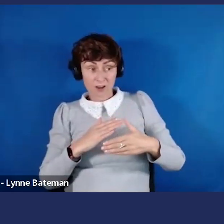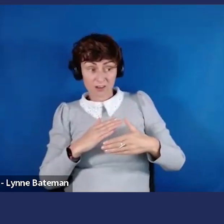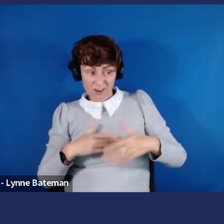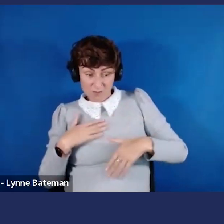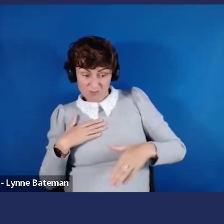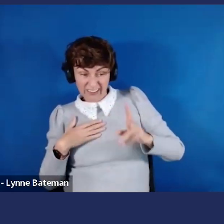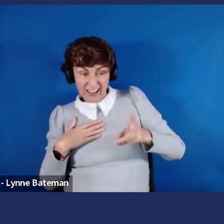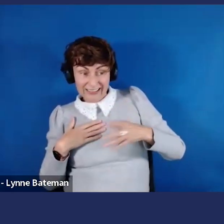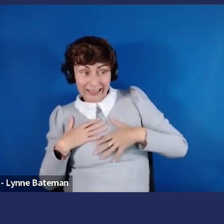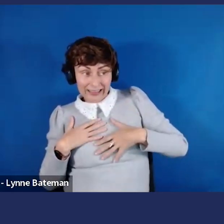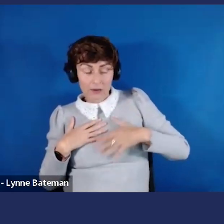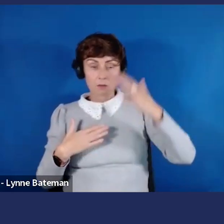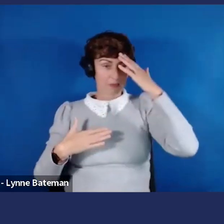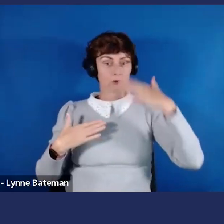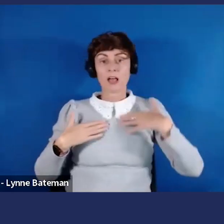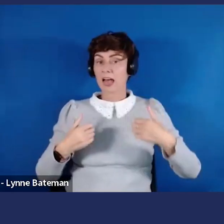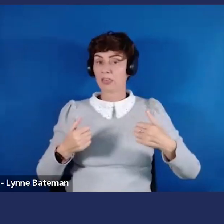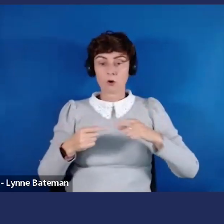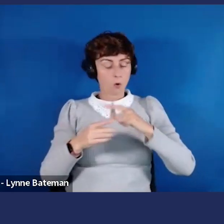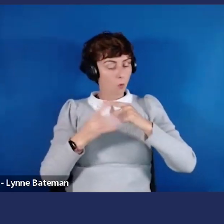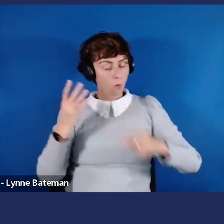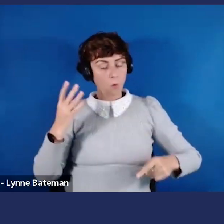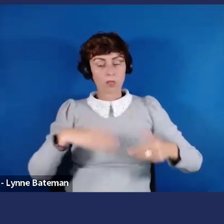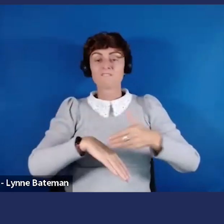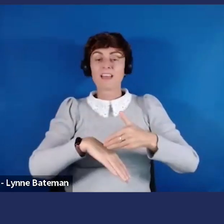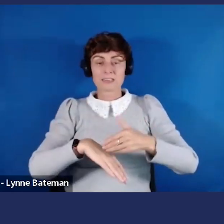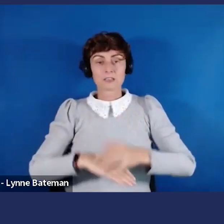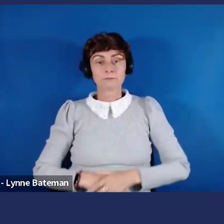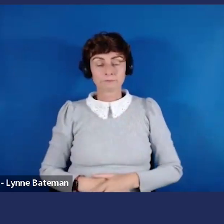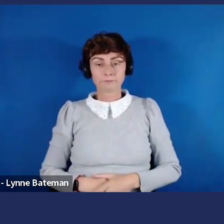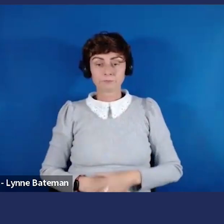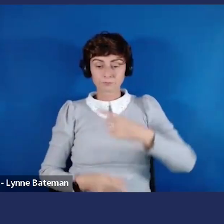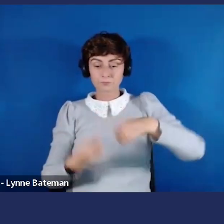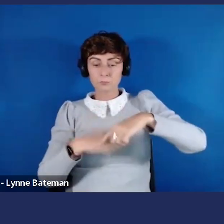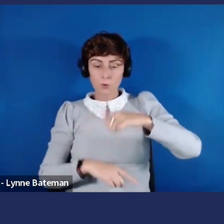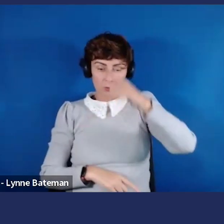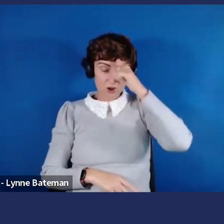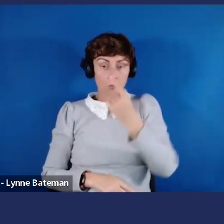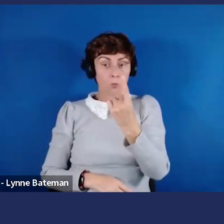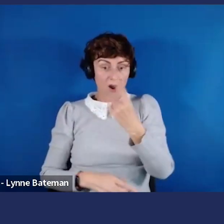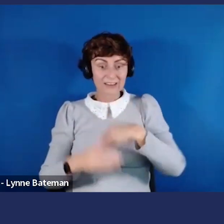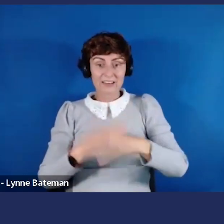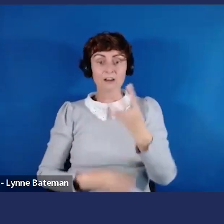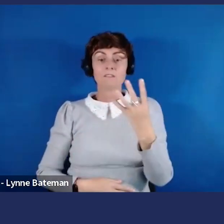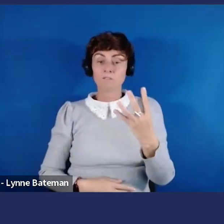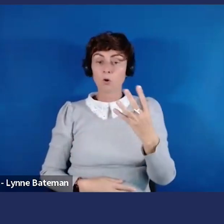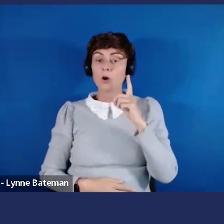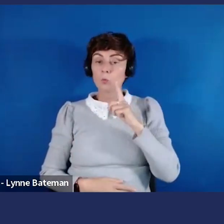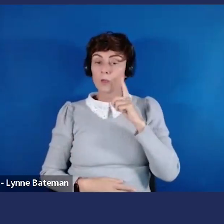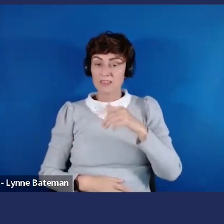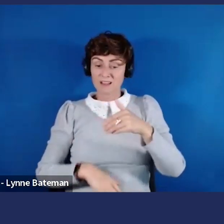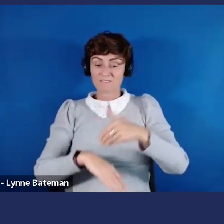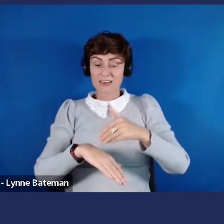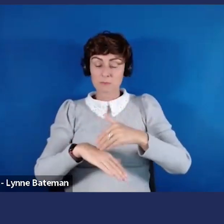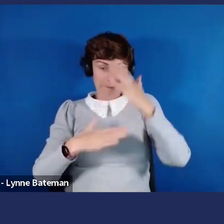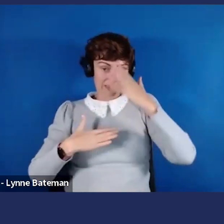her own mental health and well-being postpartum. And we know already that 1 in 4 women in the UK are affected by mental health